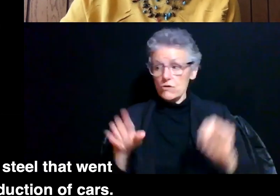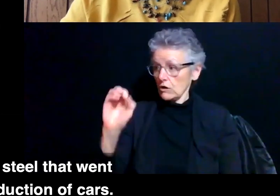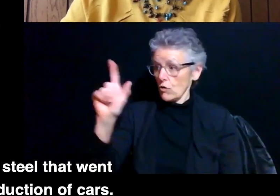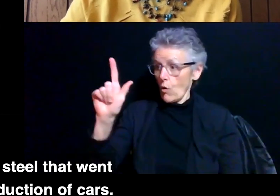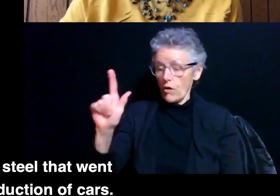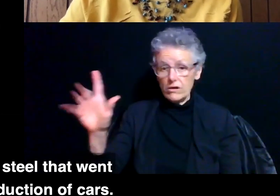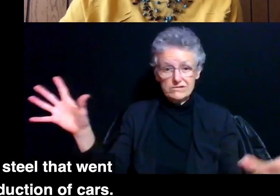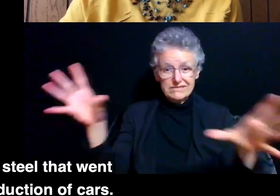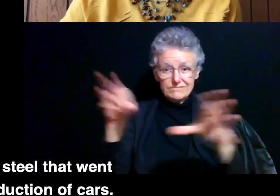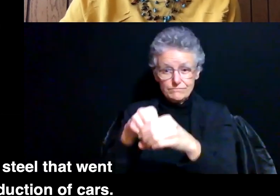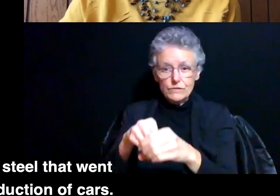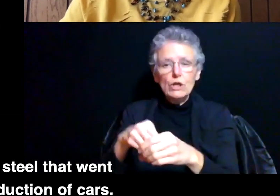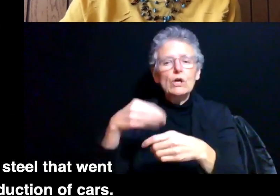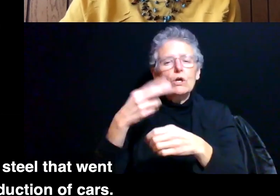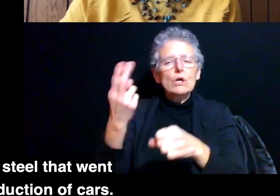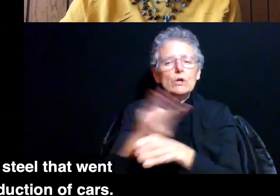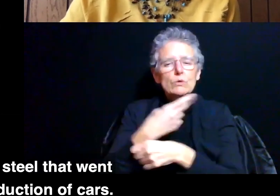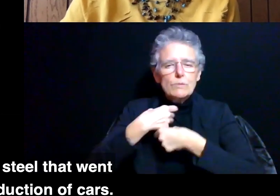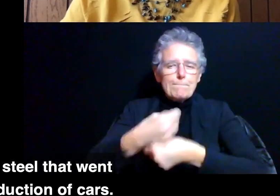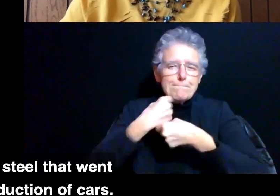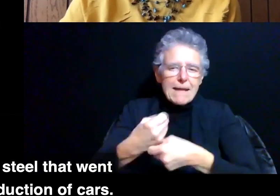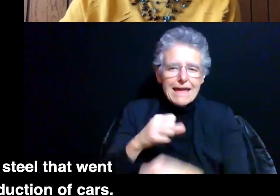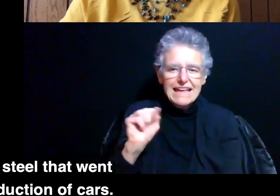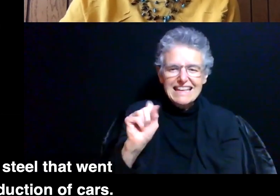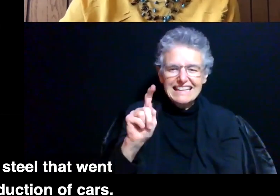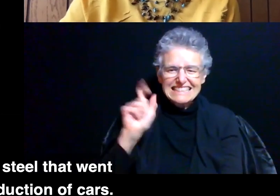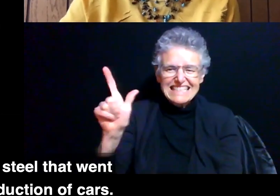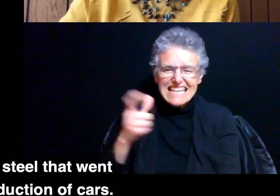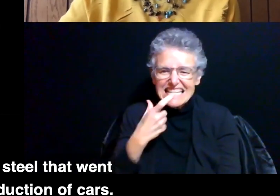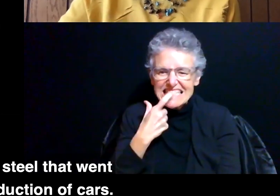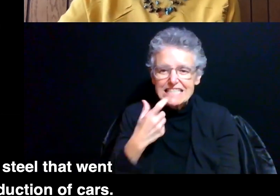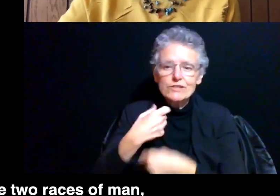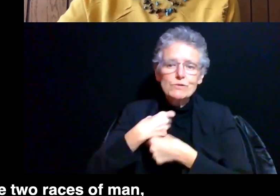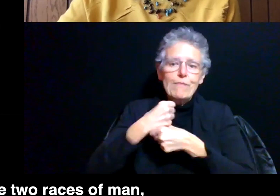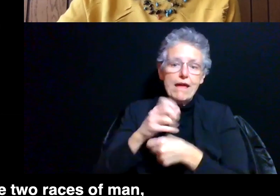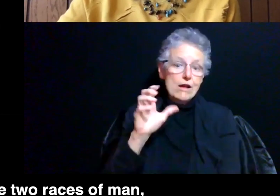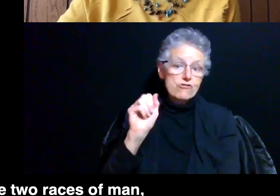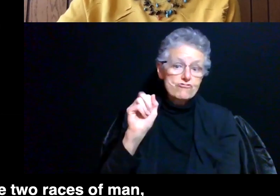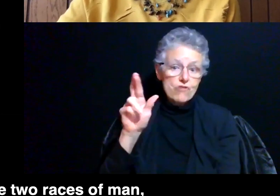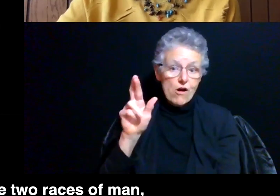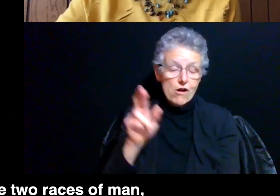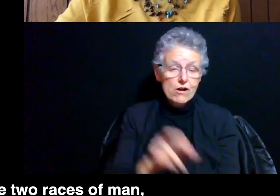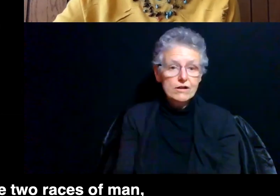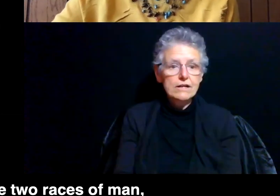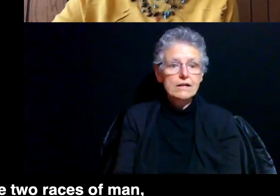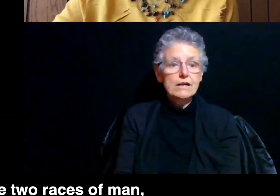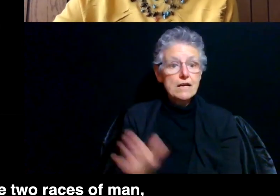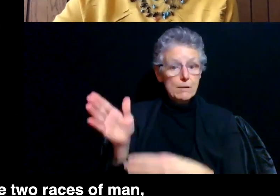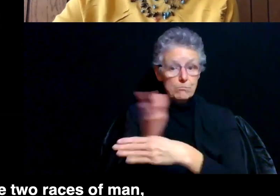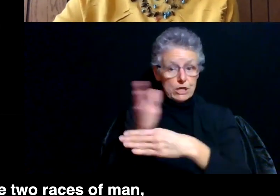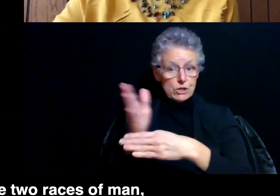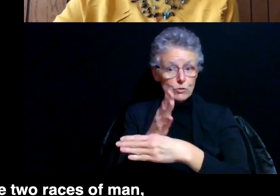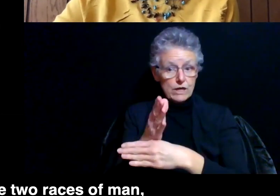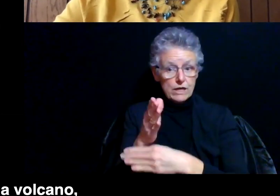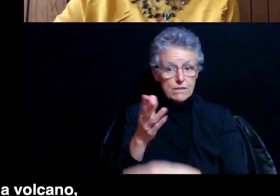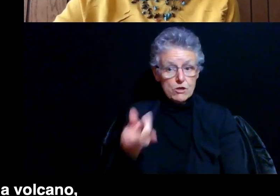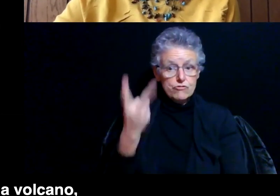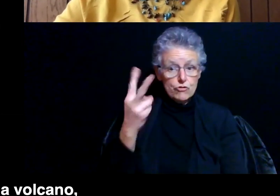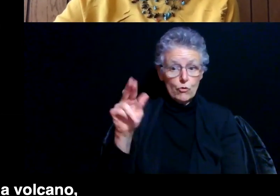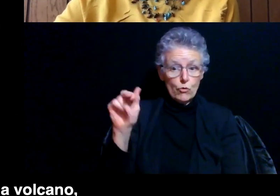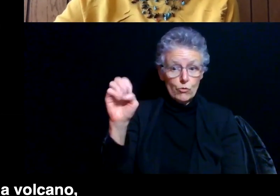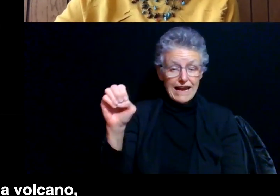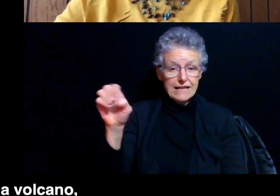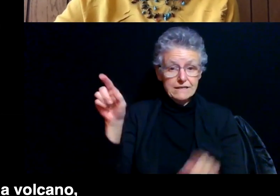to make the steel that went into the production of cars. In between those two races of man, we